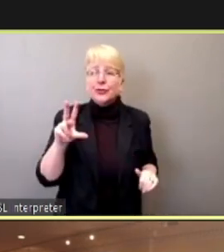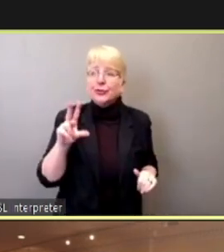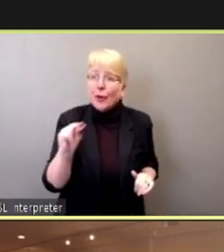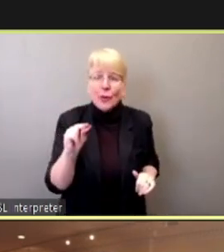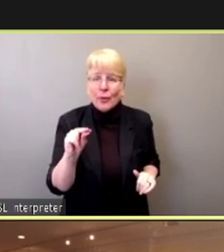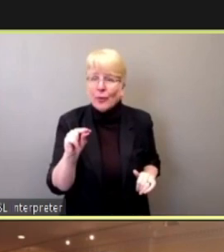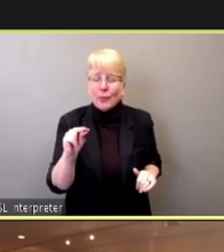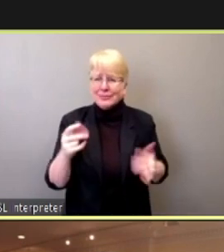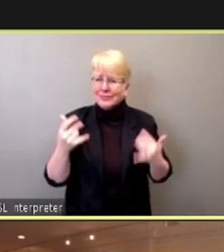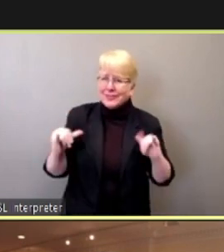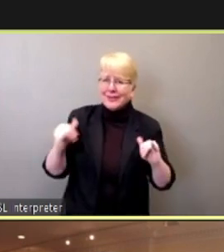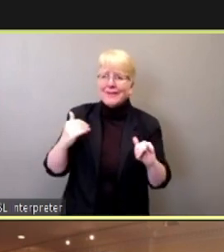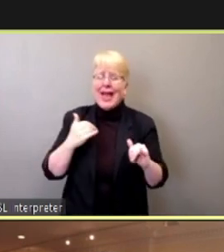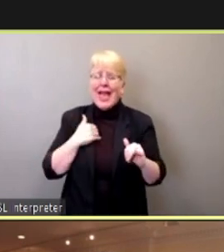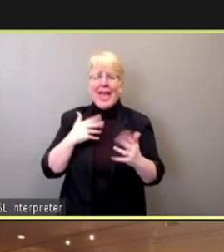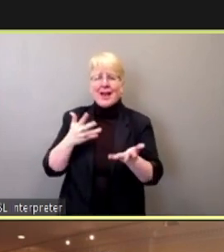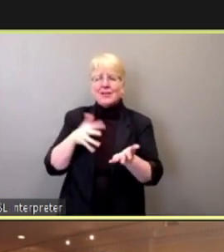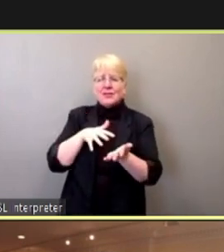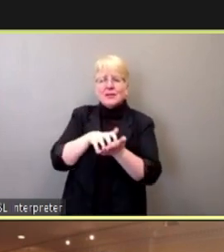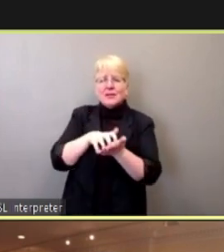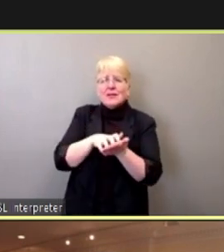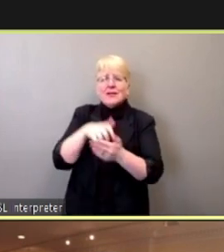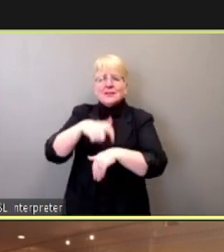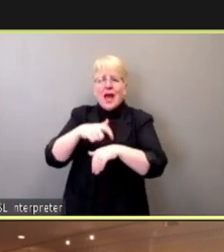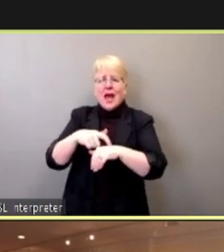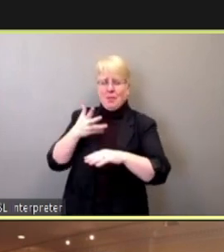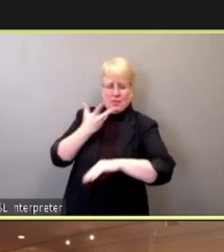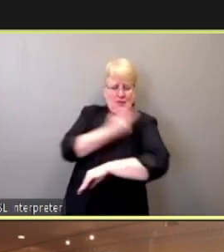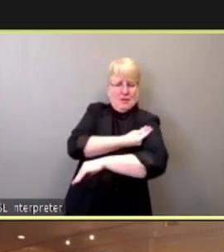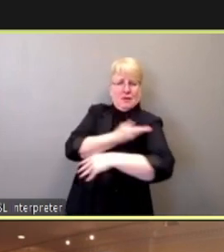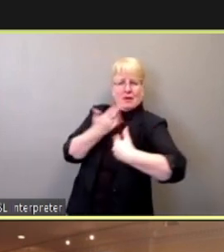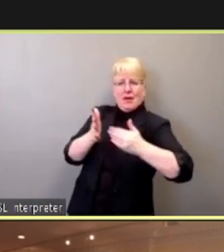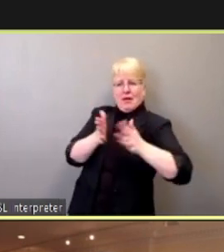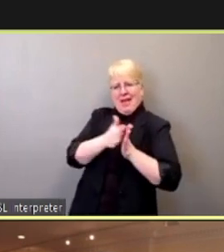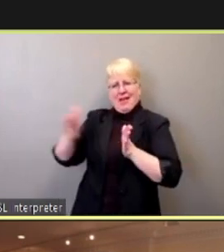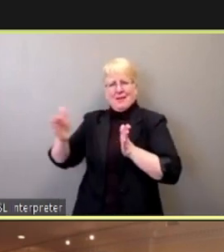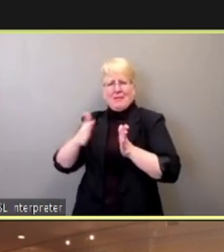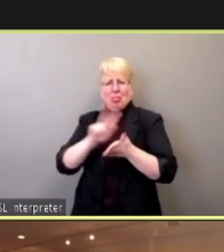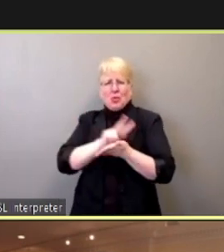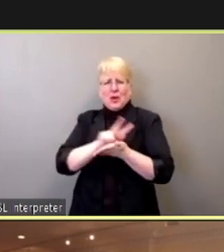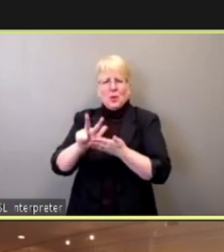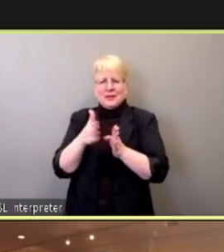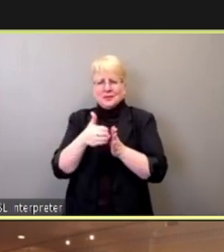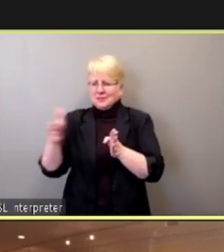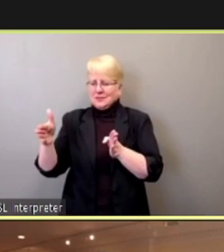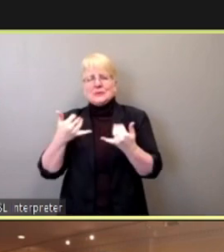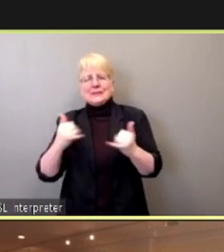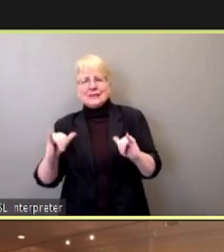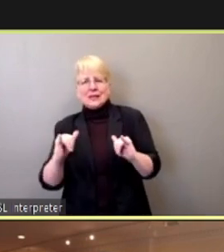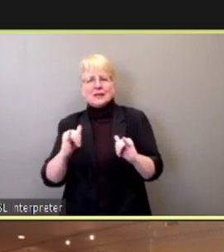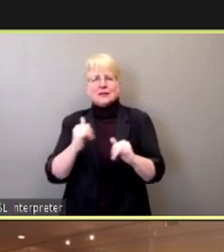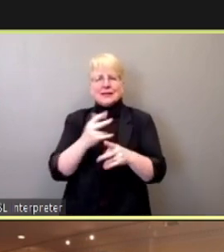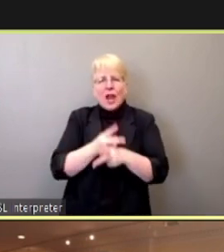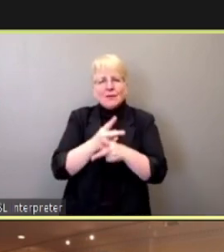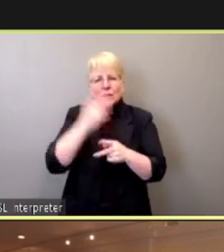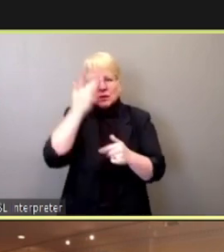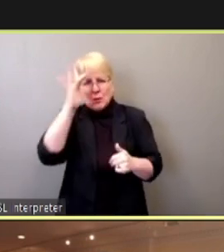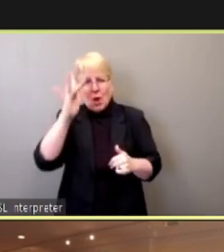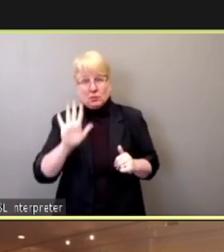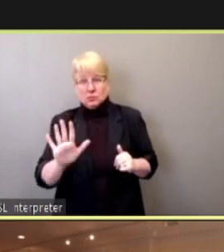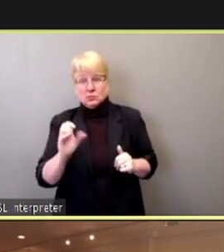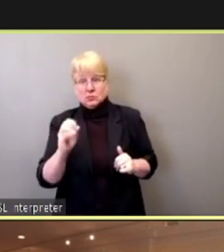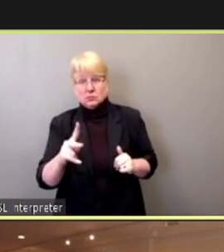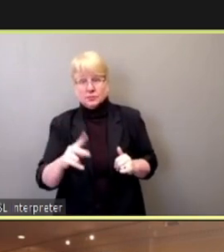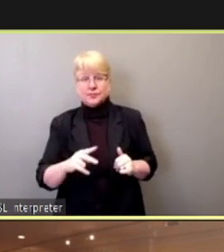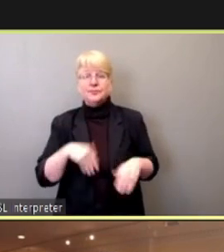is a vulnerable period here, and we'd like everyone to be careful as we go along. Next slide, please.